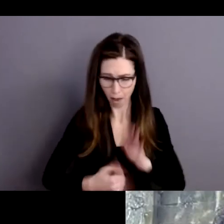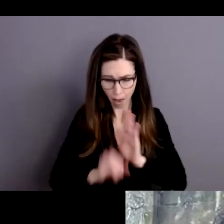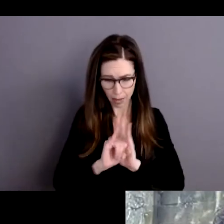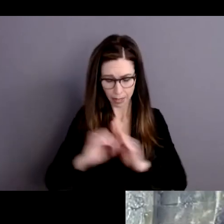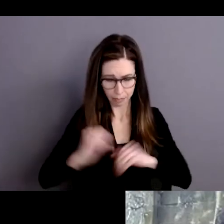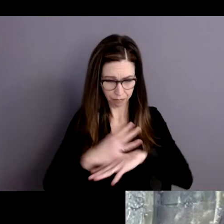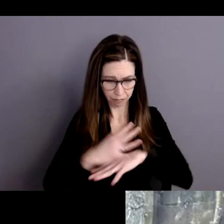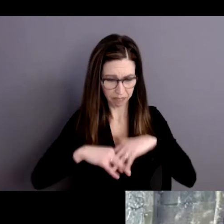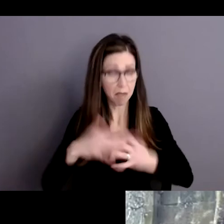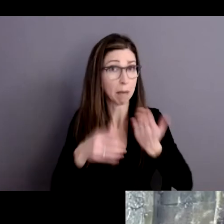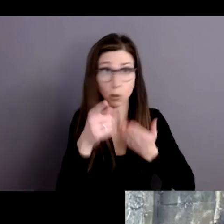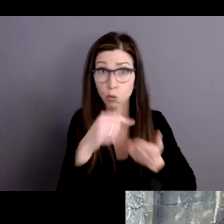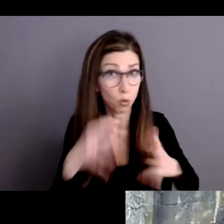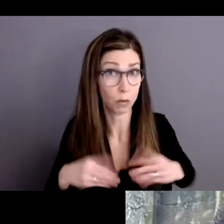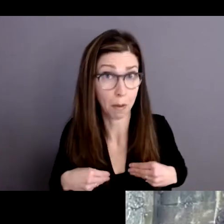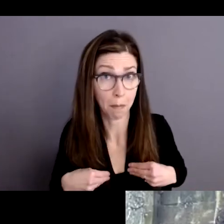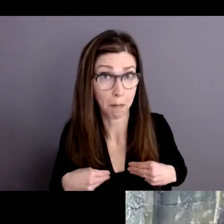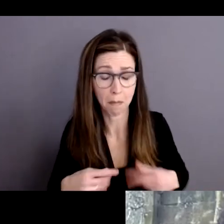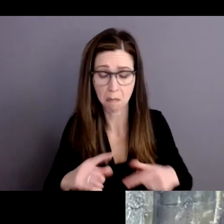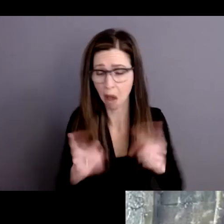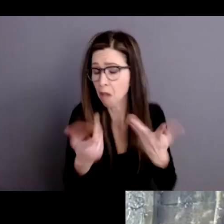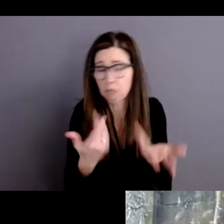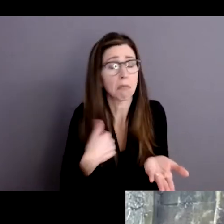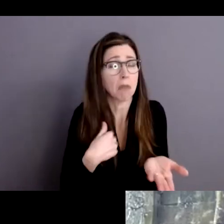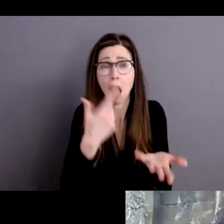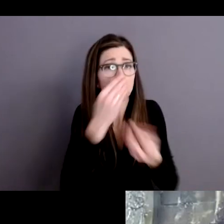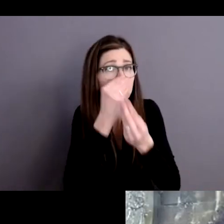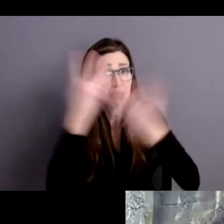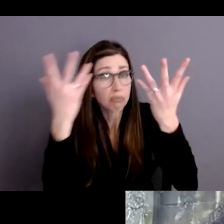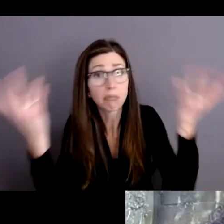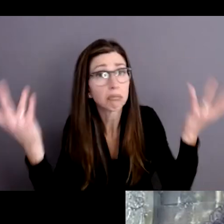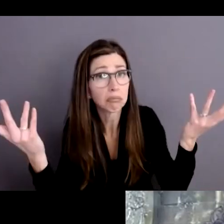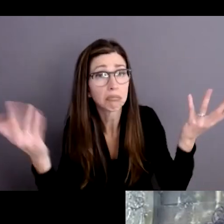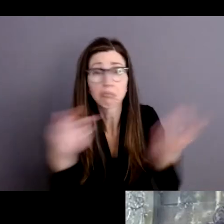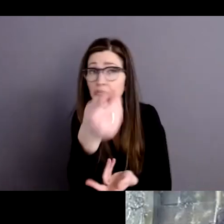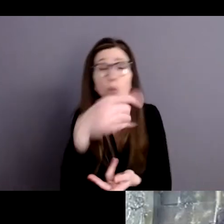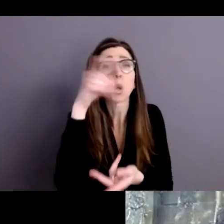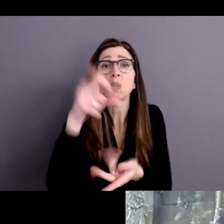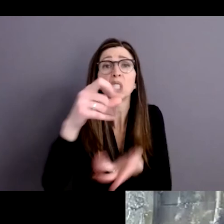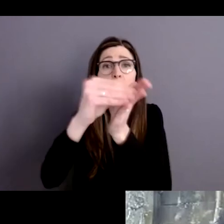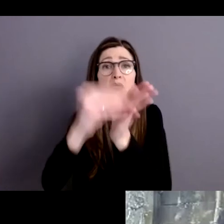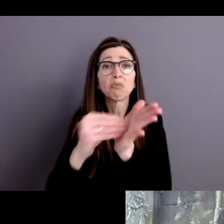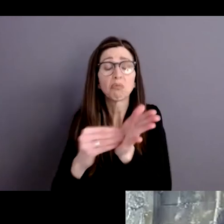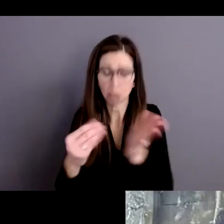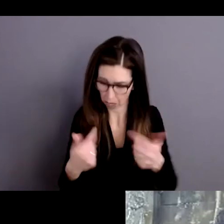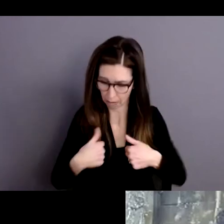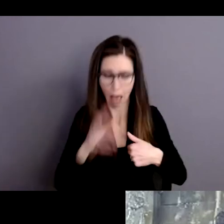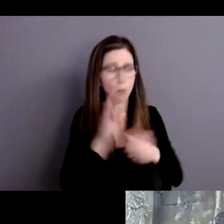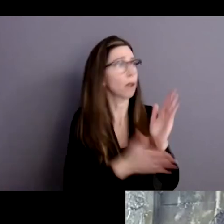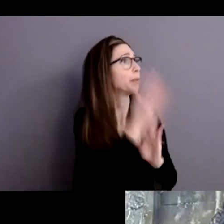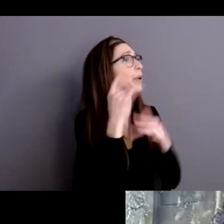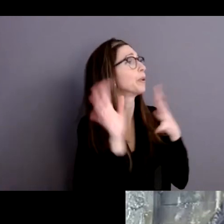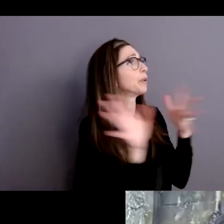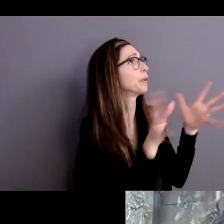you, but there's no need for it to be. No need to document me. I'll be gone on the wind.